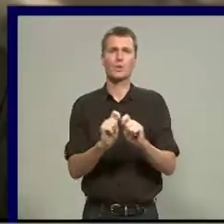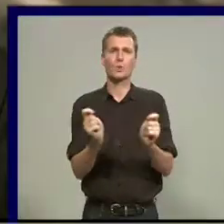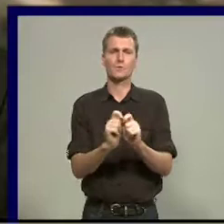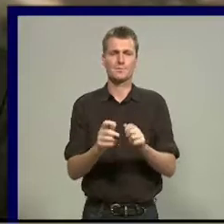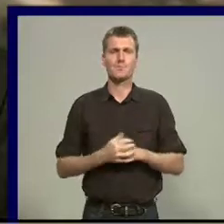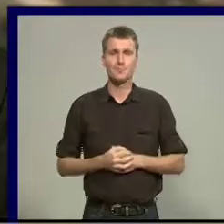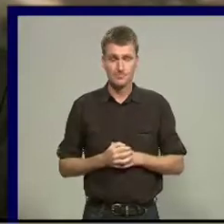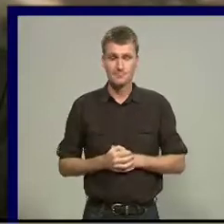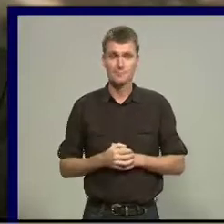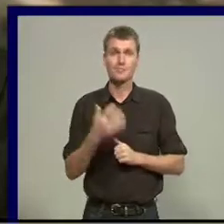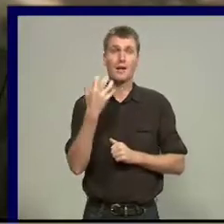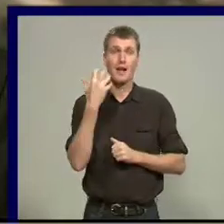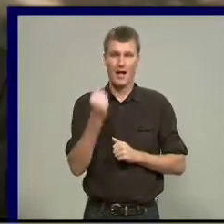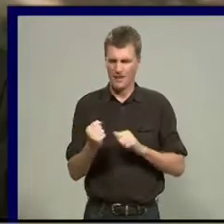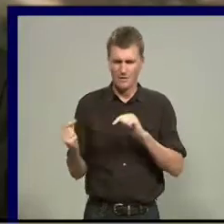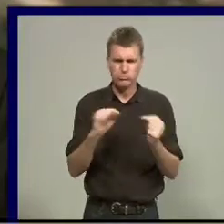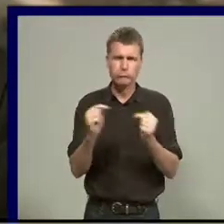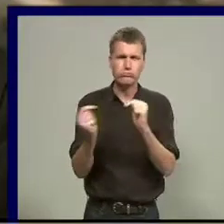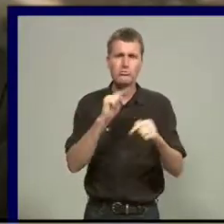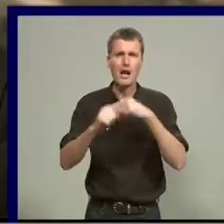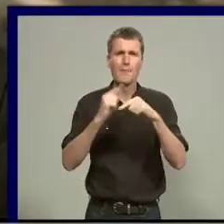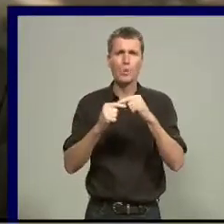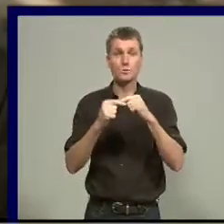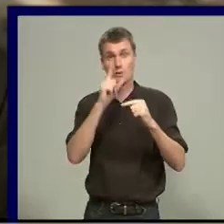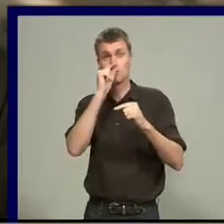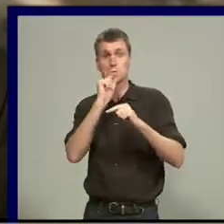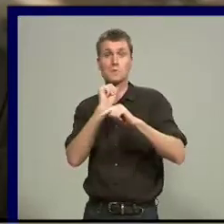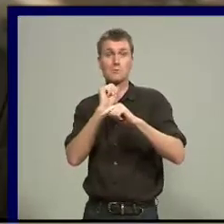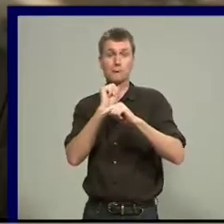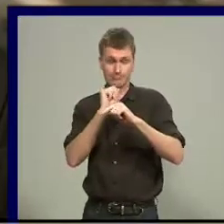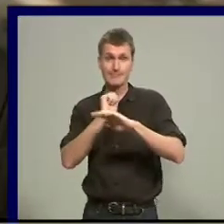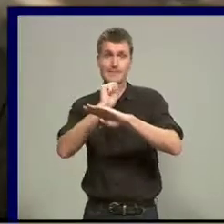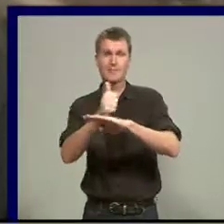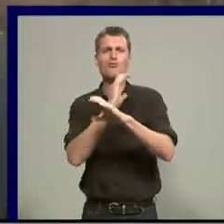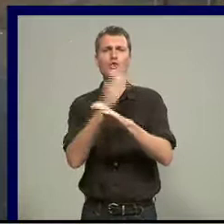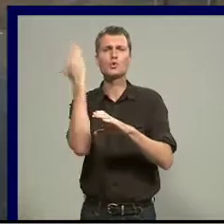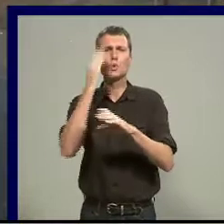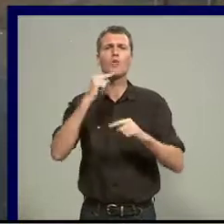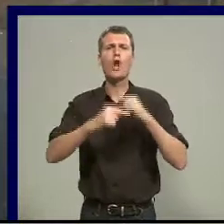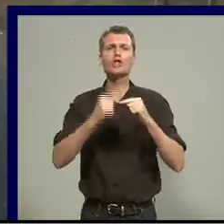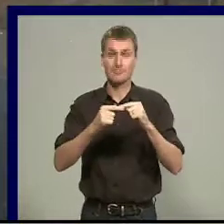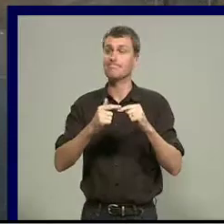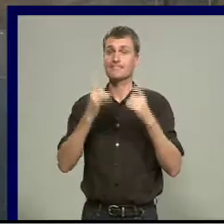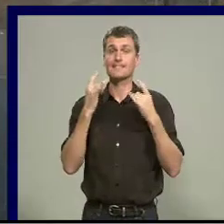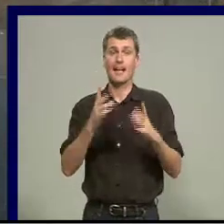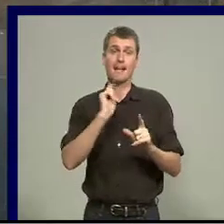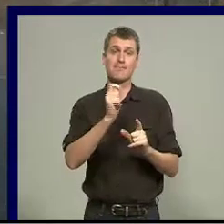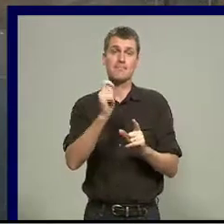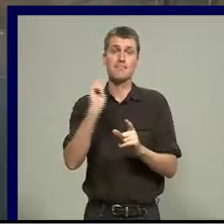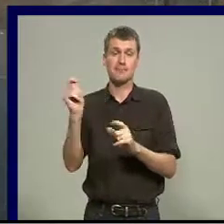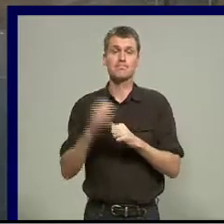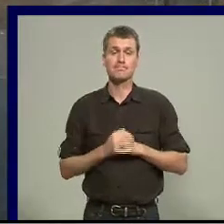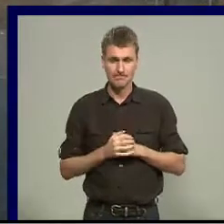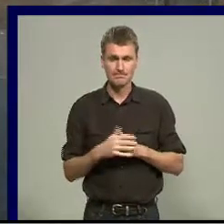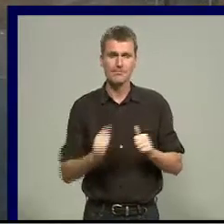Despite controversy over a proposed Christian school in Rolleston, construction has started. Digging into rural